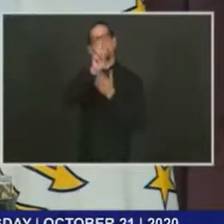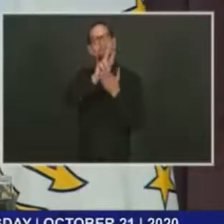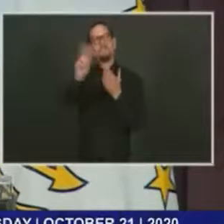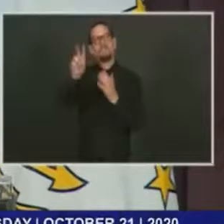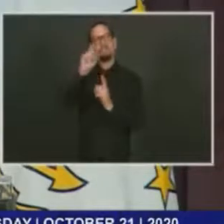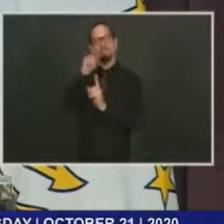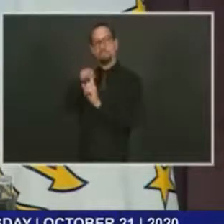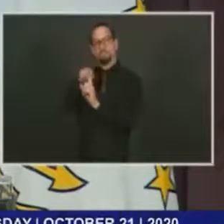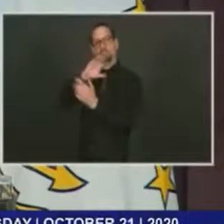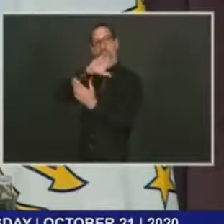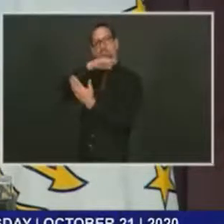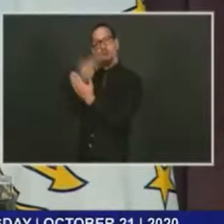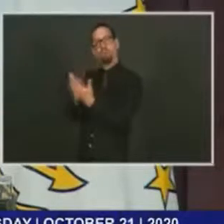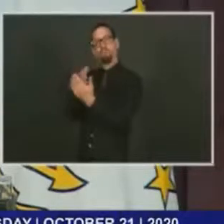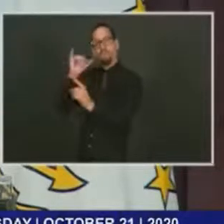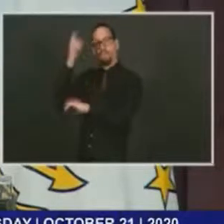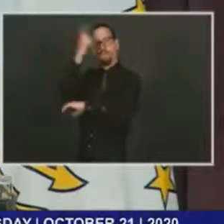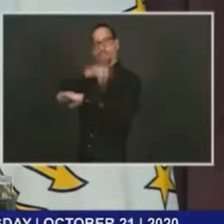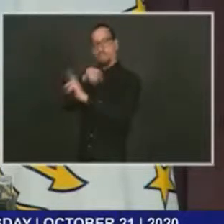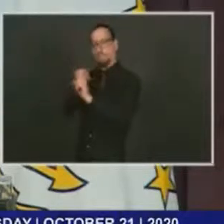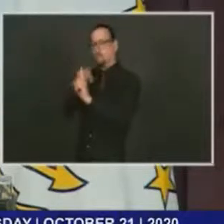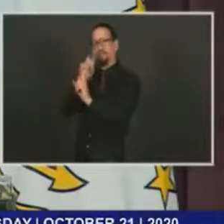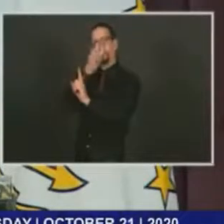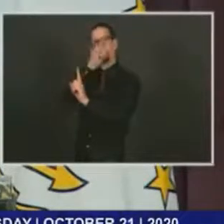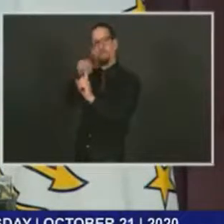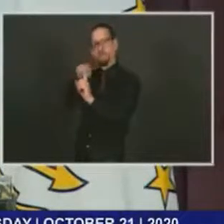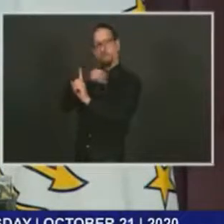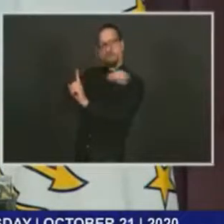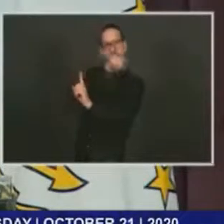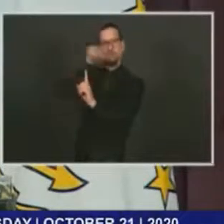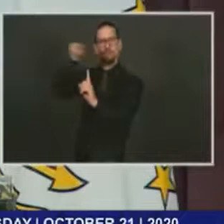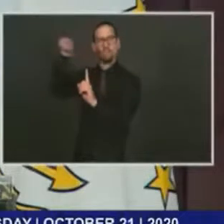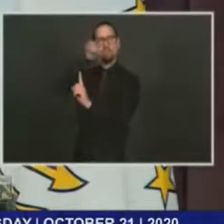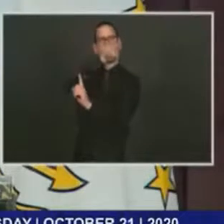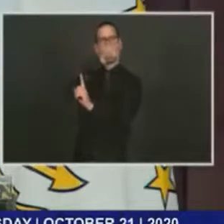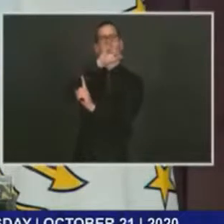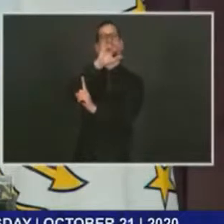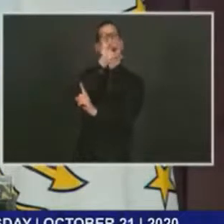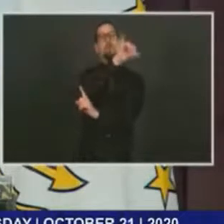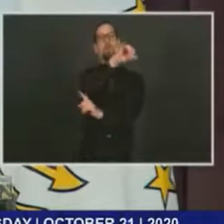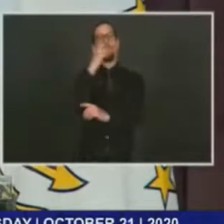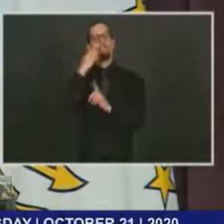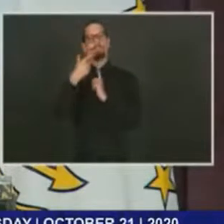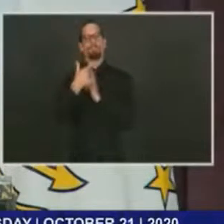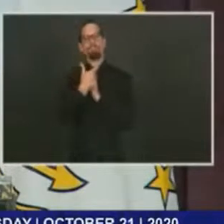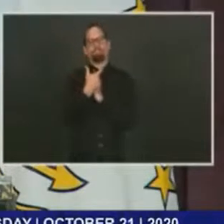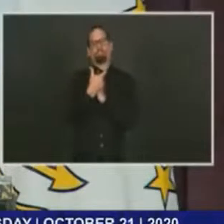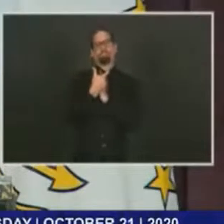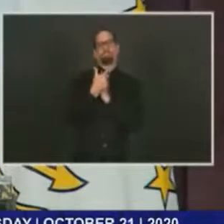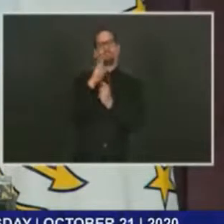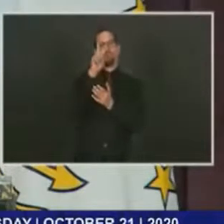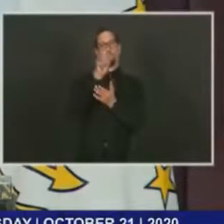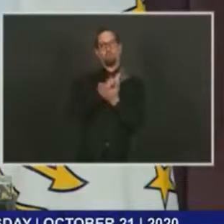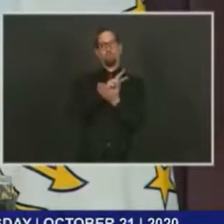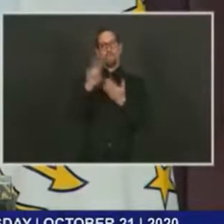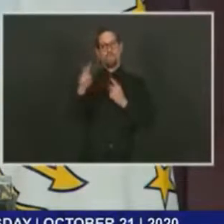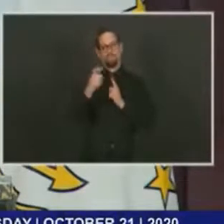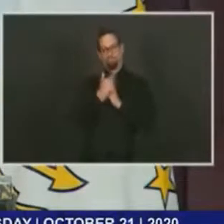As a result, when the students showed back up on campus, the percent positivity on college campuses